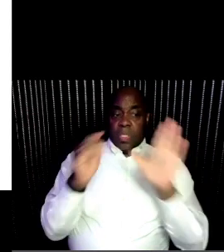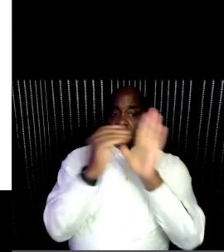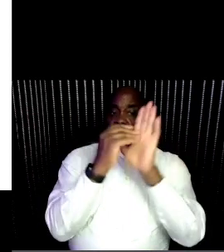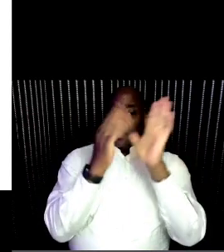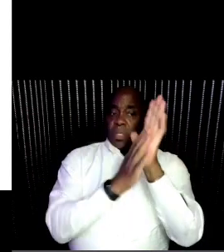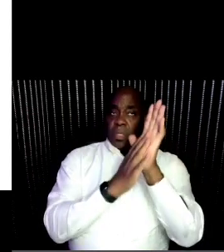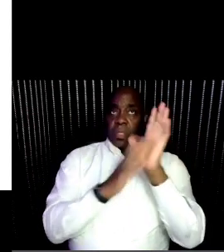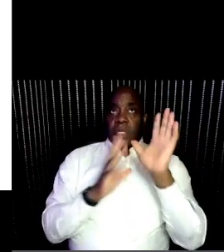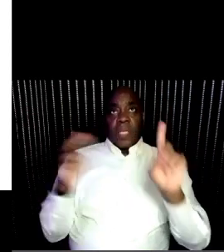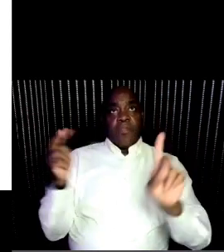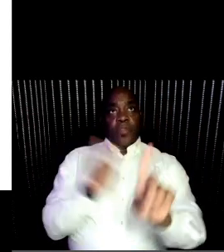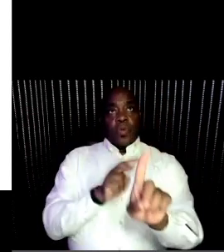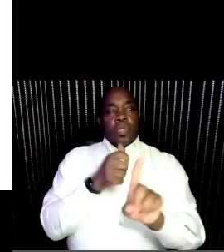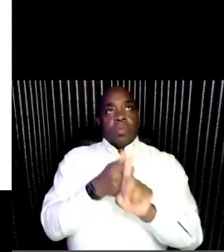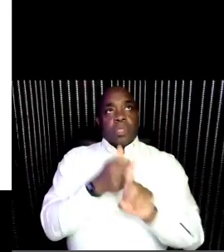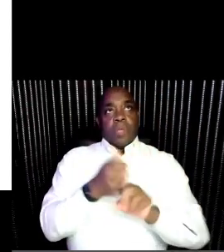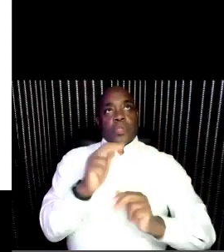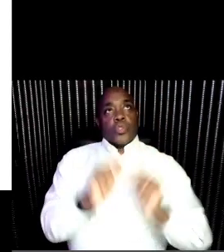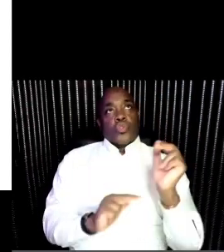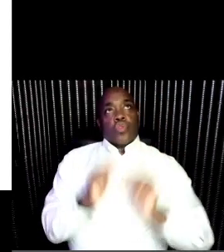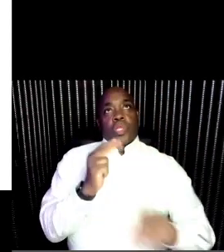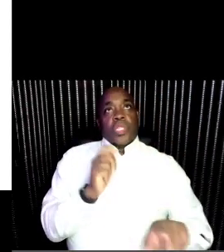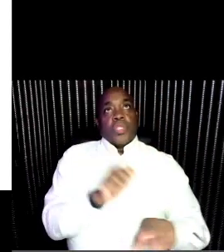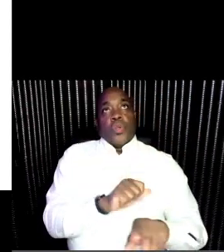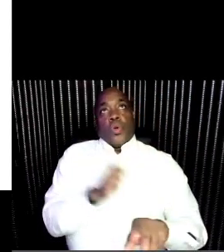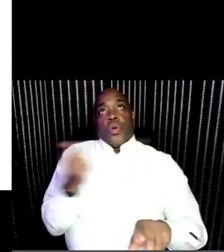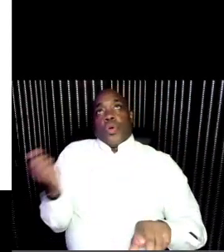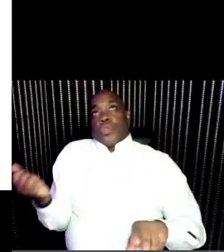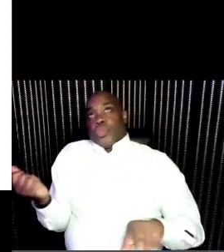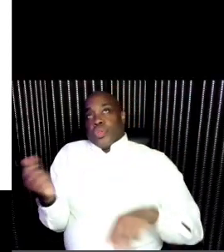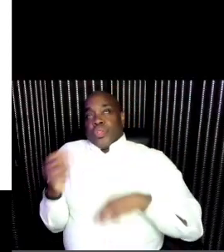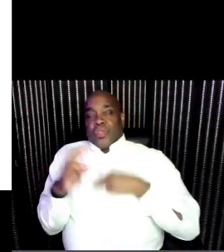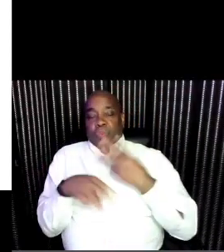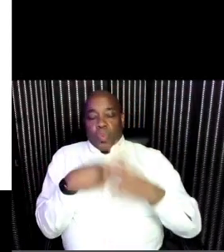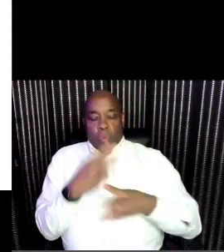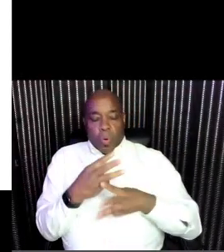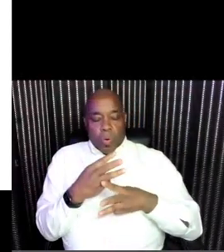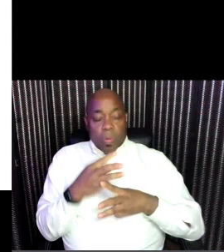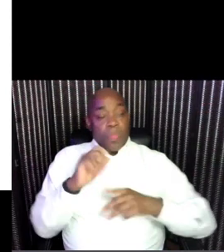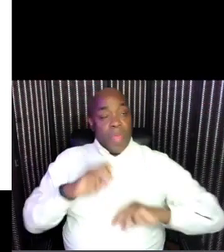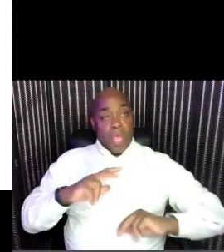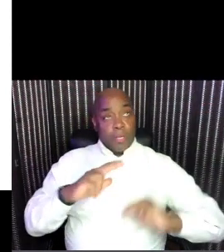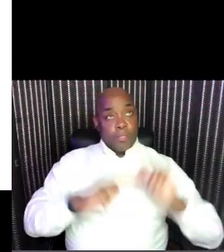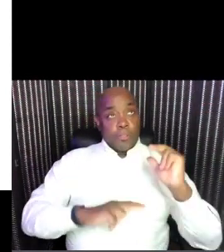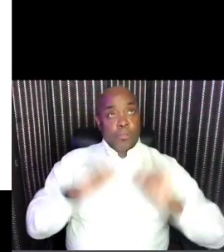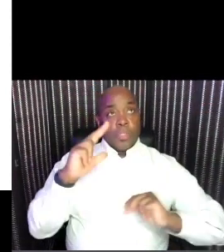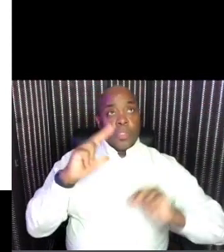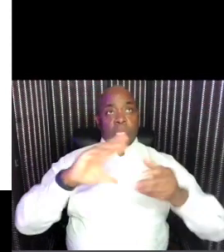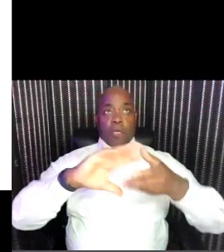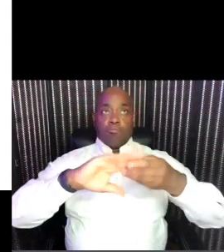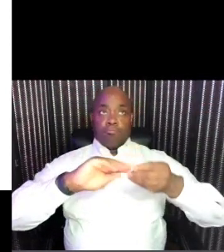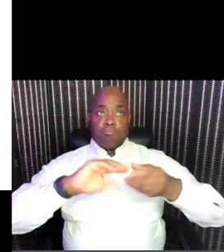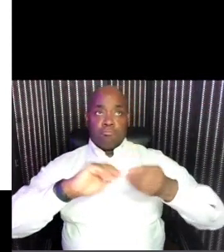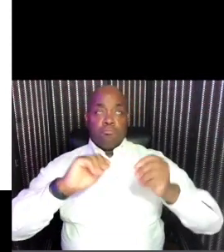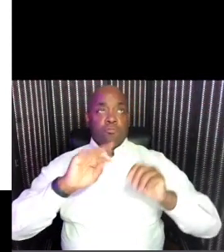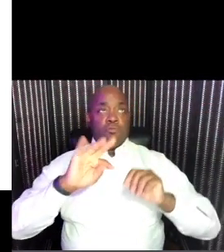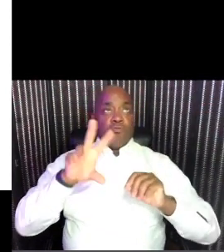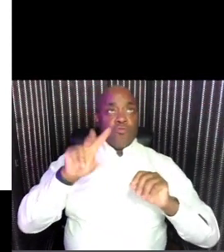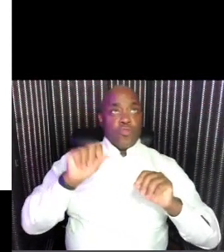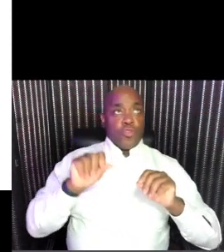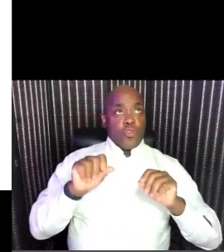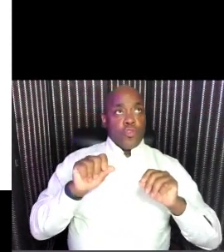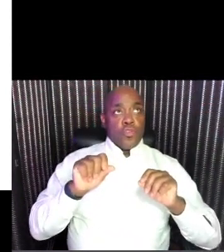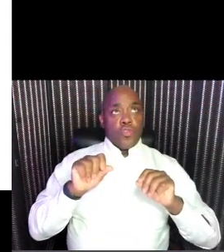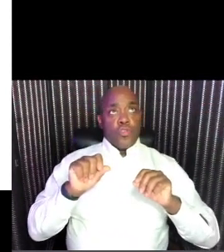as constructing a kind of alternative world. This constructionist view that they articulated, that Florida supporters of Booker T. Washington